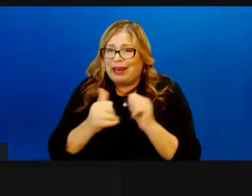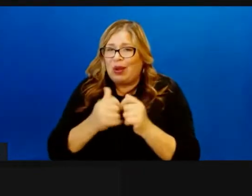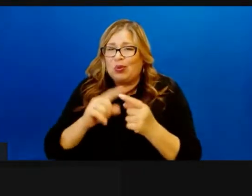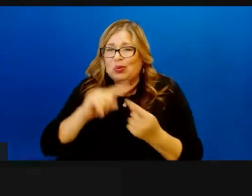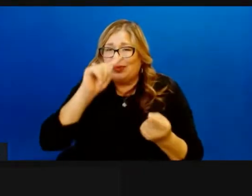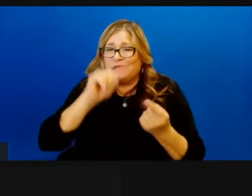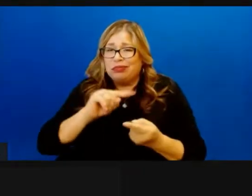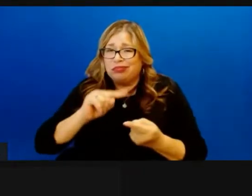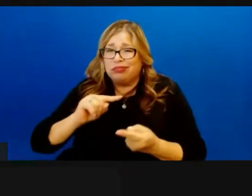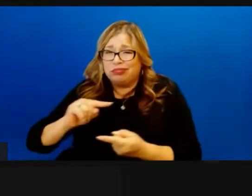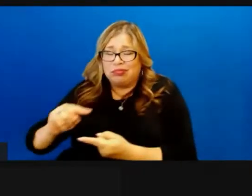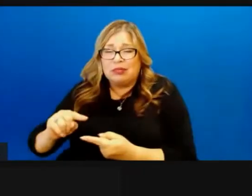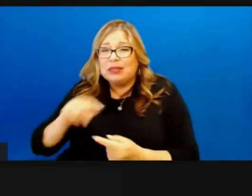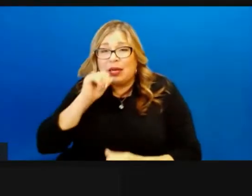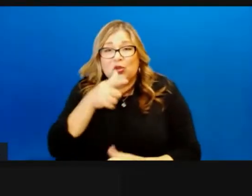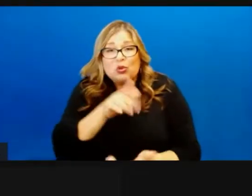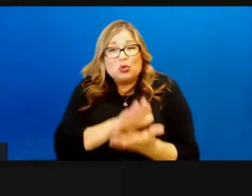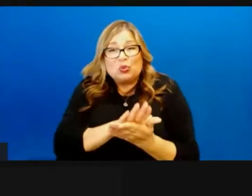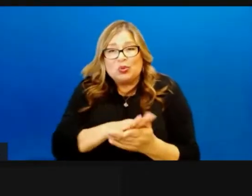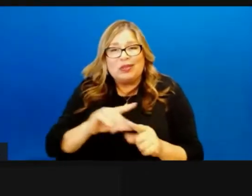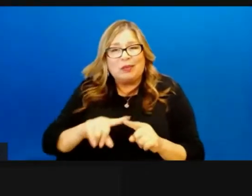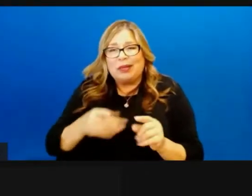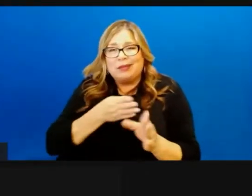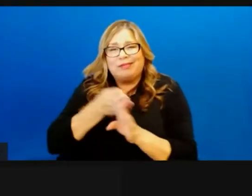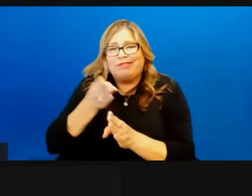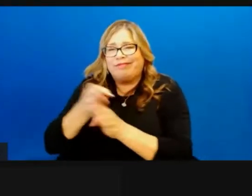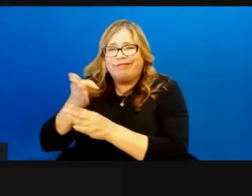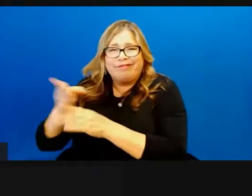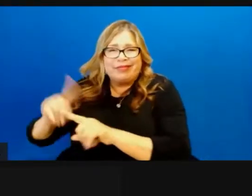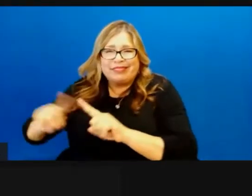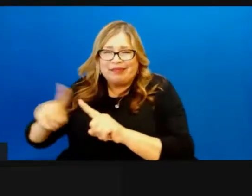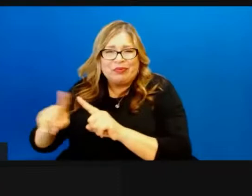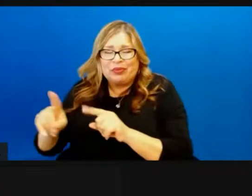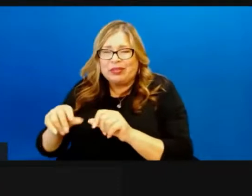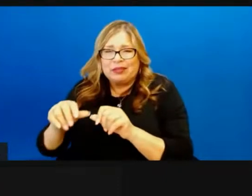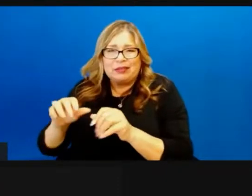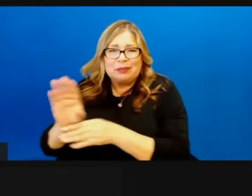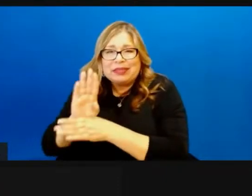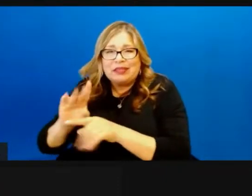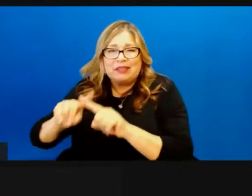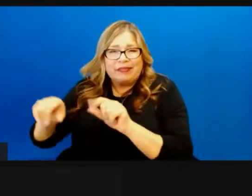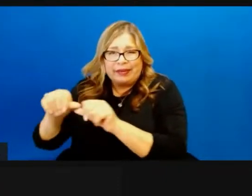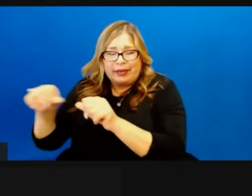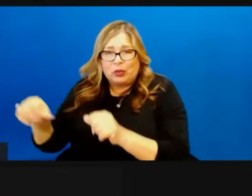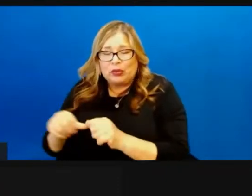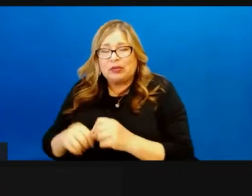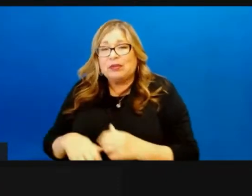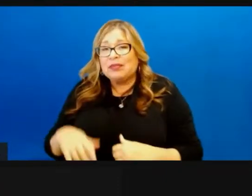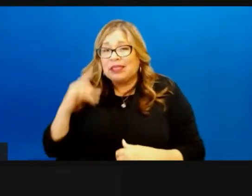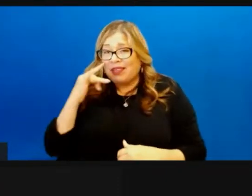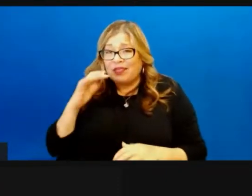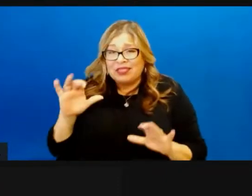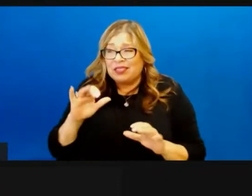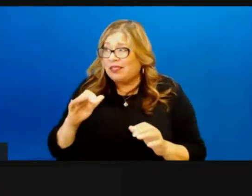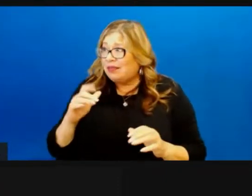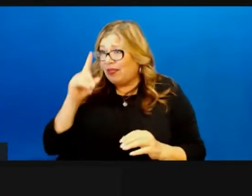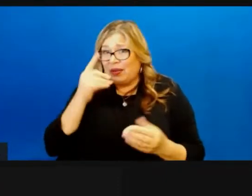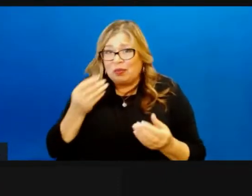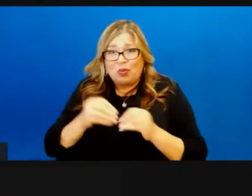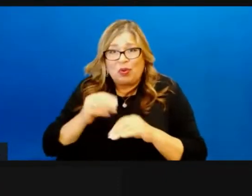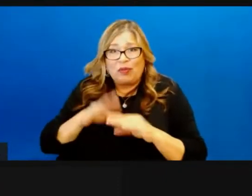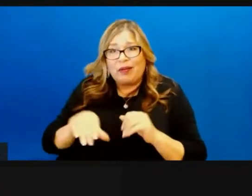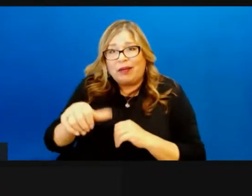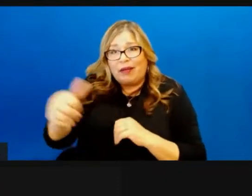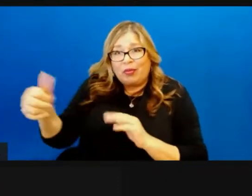So California, I think, has done this more than almost any other state in terms of providing